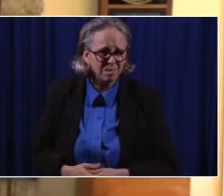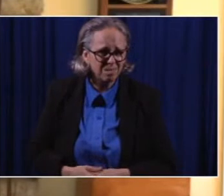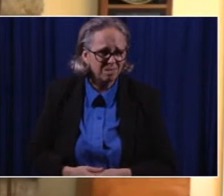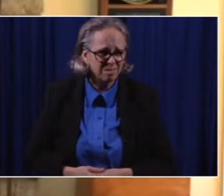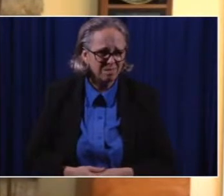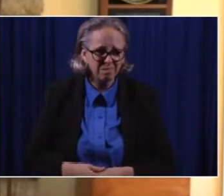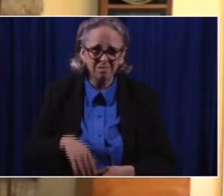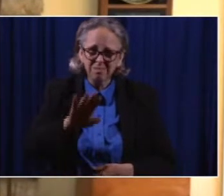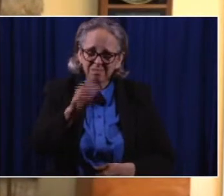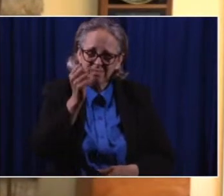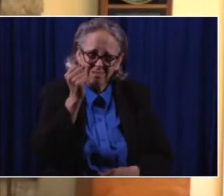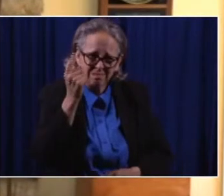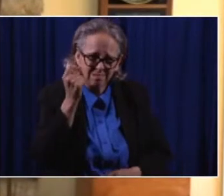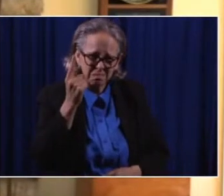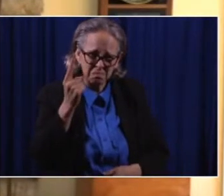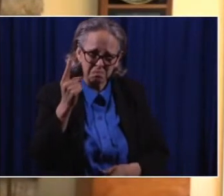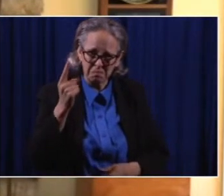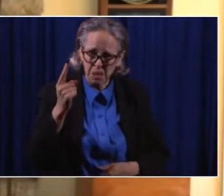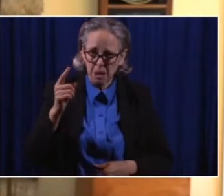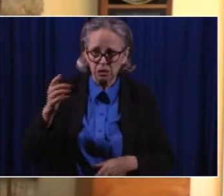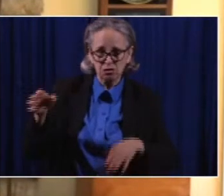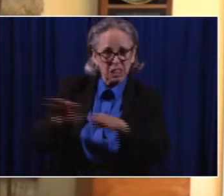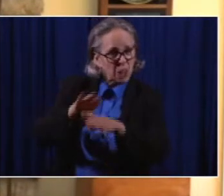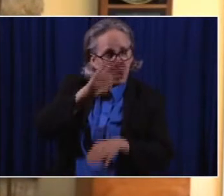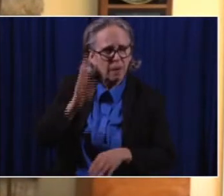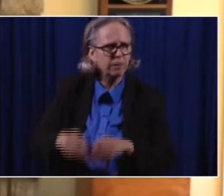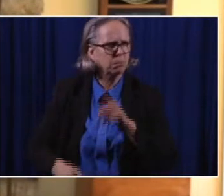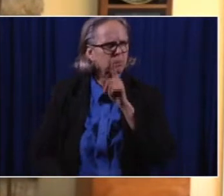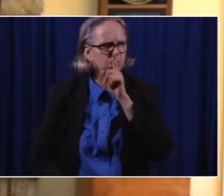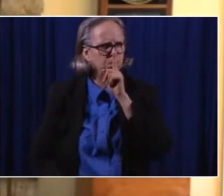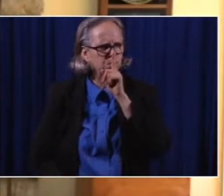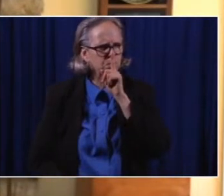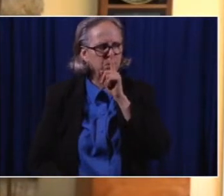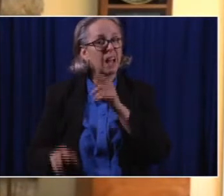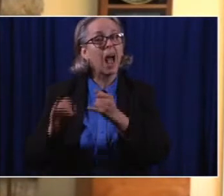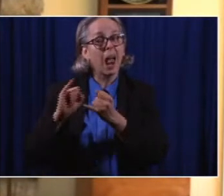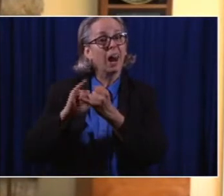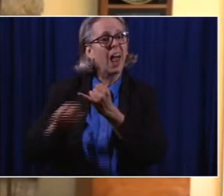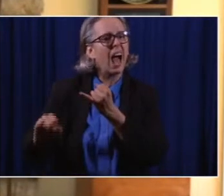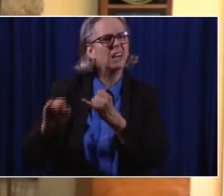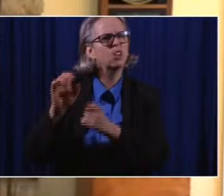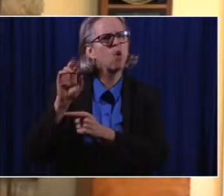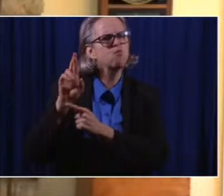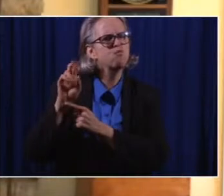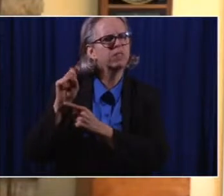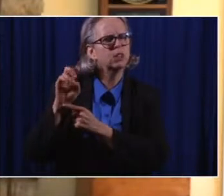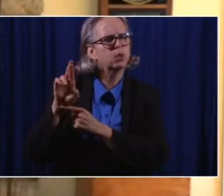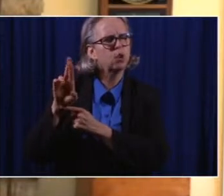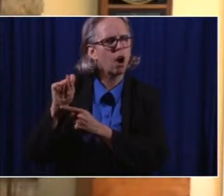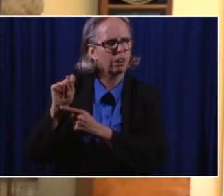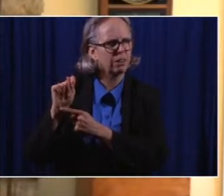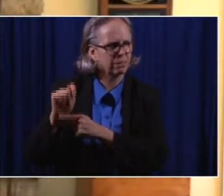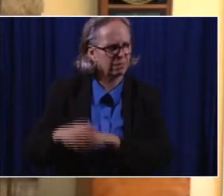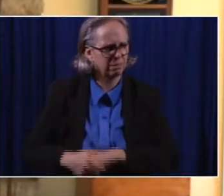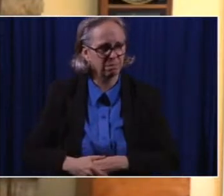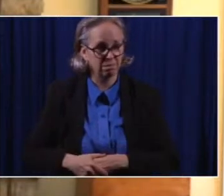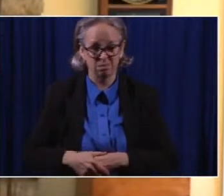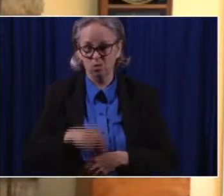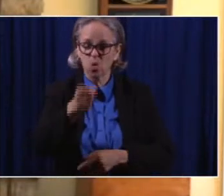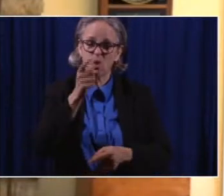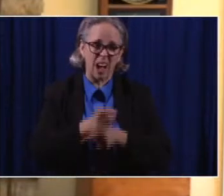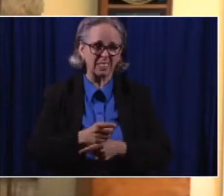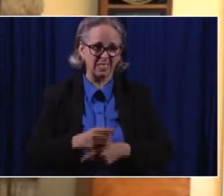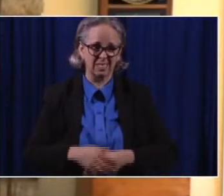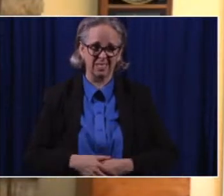anything out. We have to base decisions every day on what kind of facts that we are seeing. But you're absolutely right, Randy. This thing is